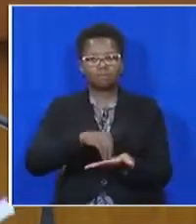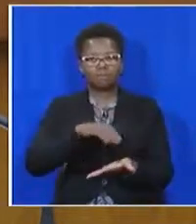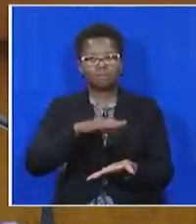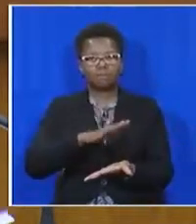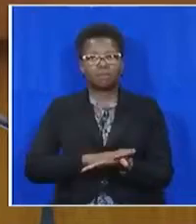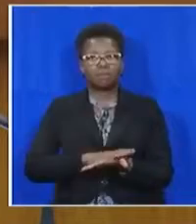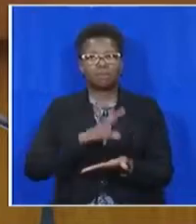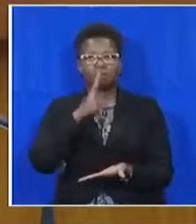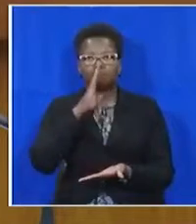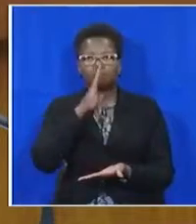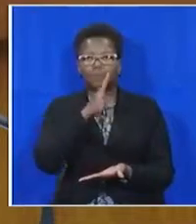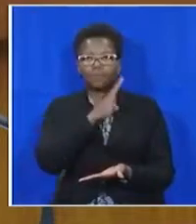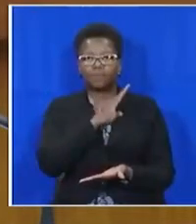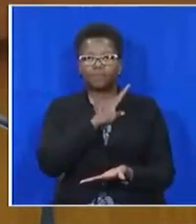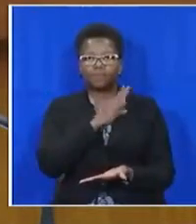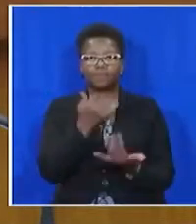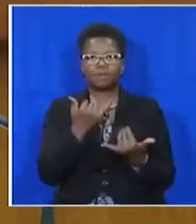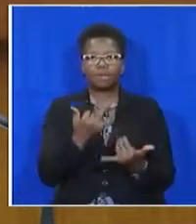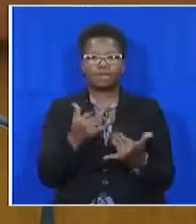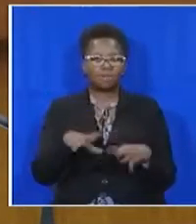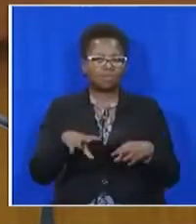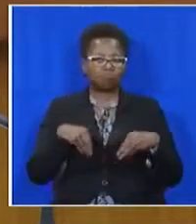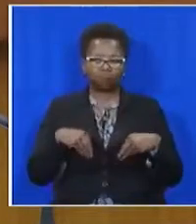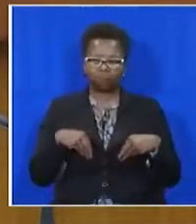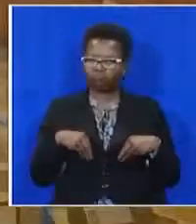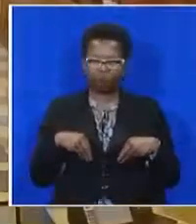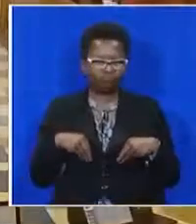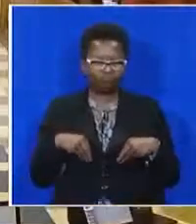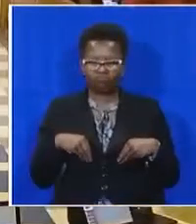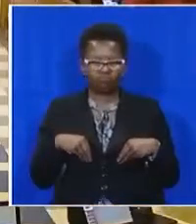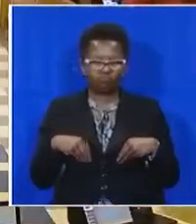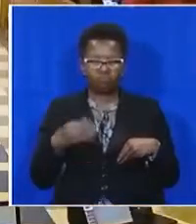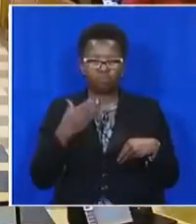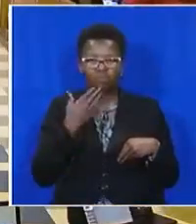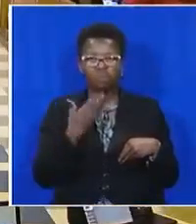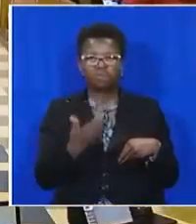and therefore it shall not hold. Thank you, House Chair. Thank you, Honourable Member.